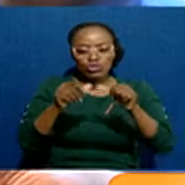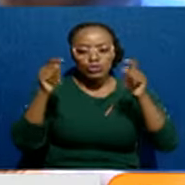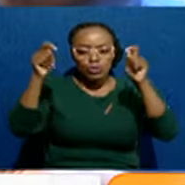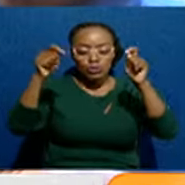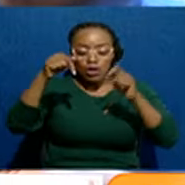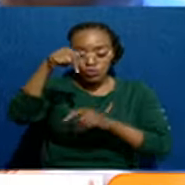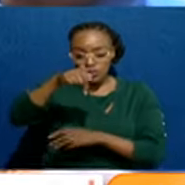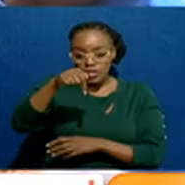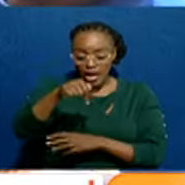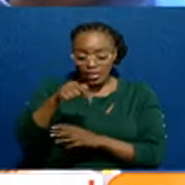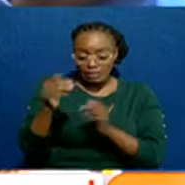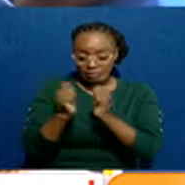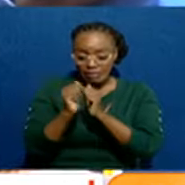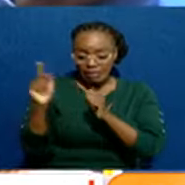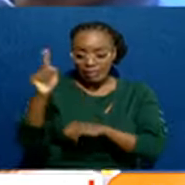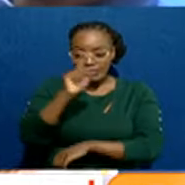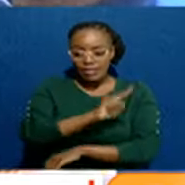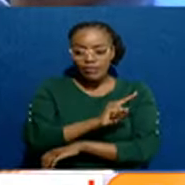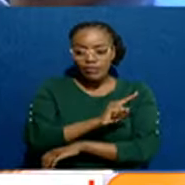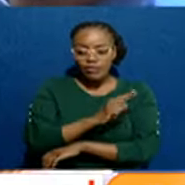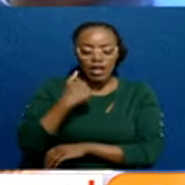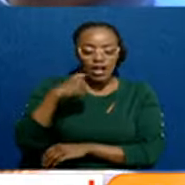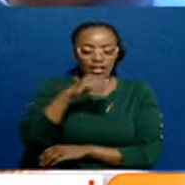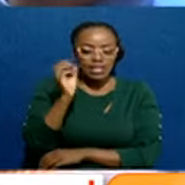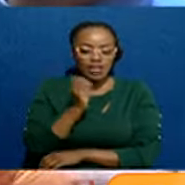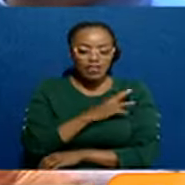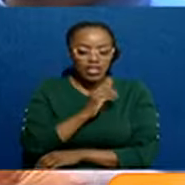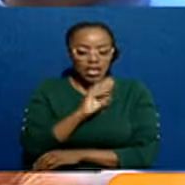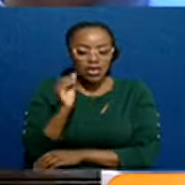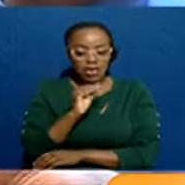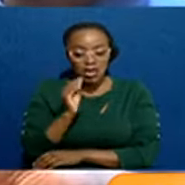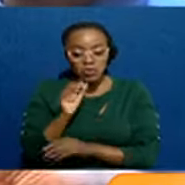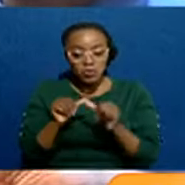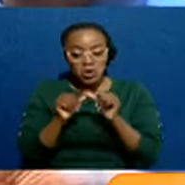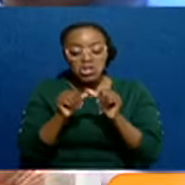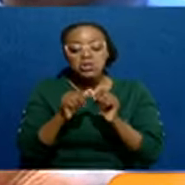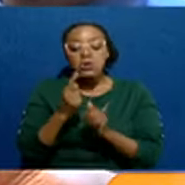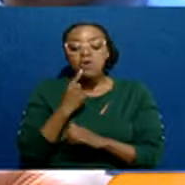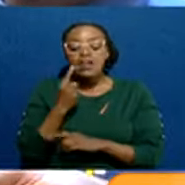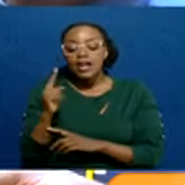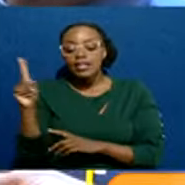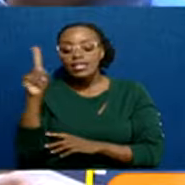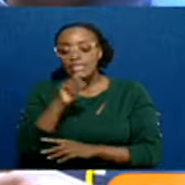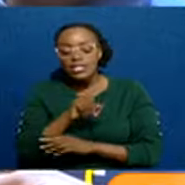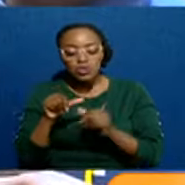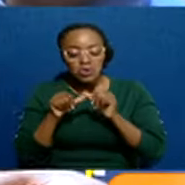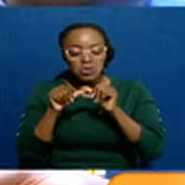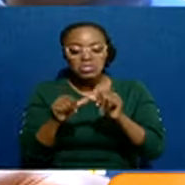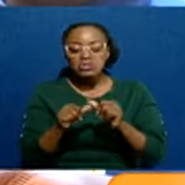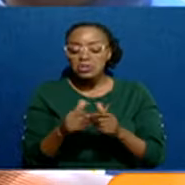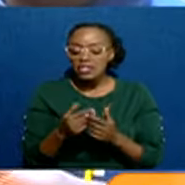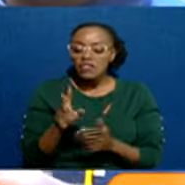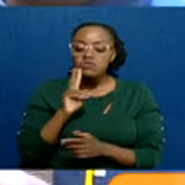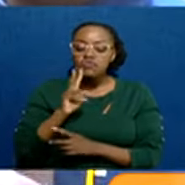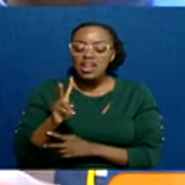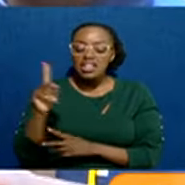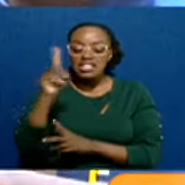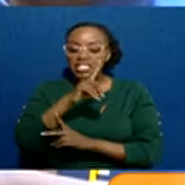10, and we are not afraid to go to day 100. We are not afraid to go to day